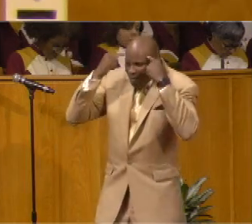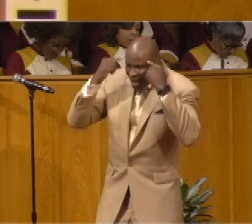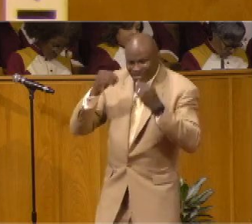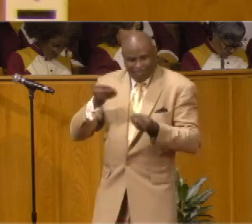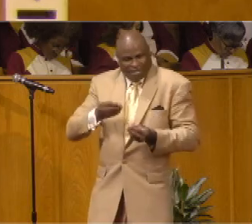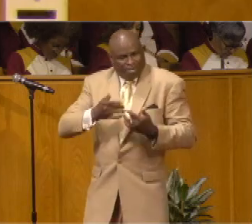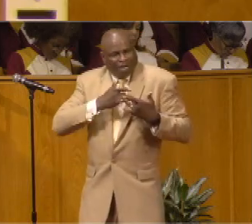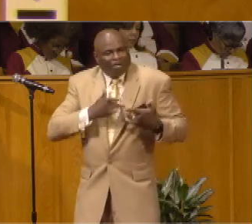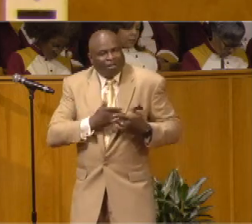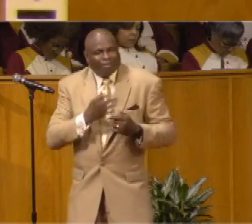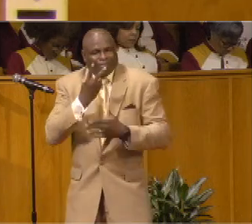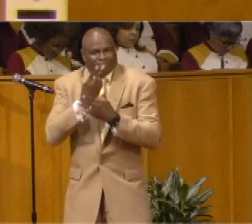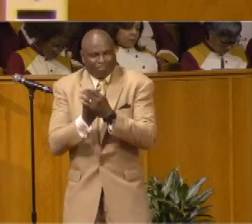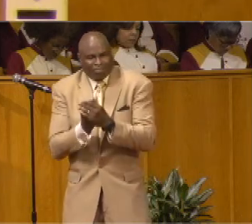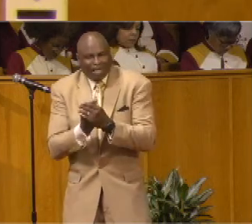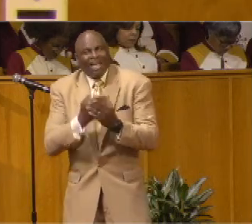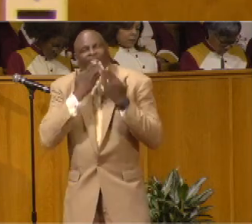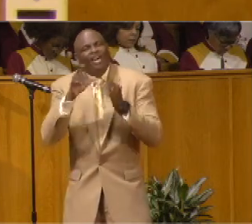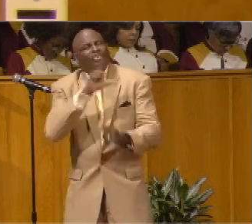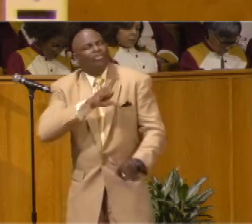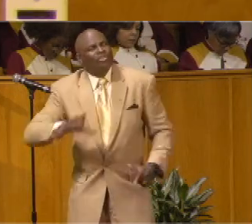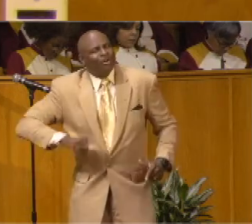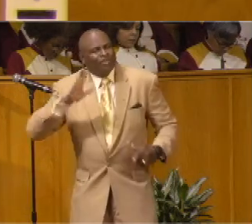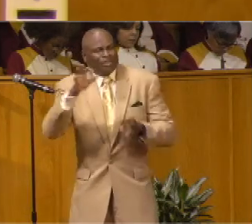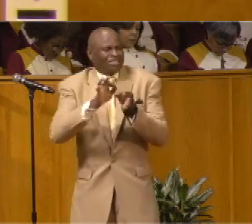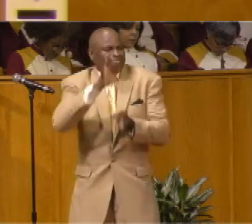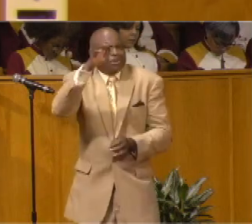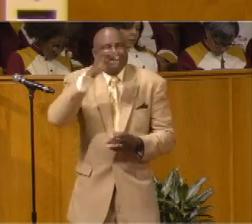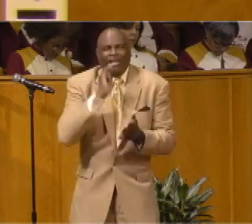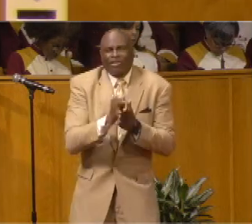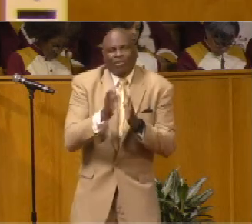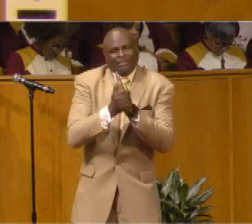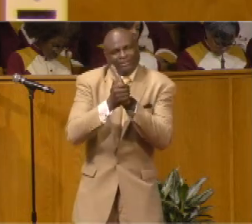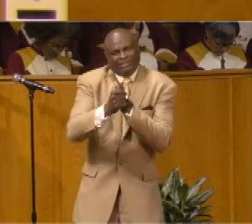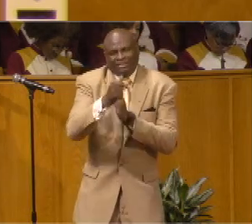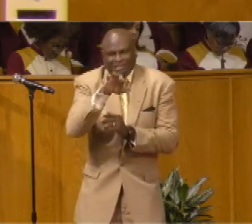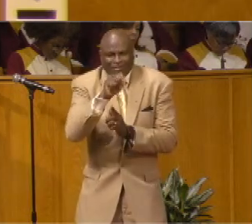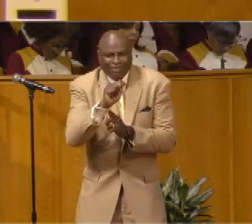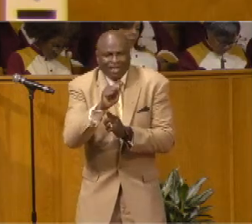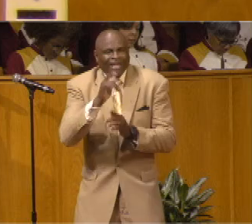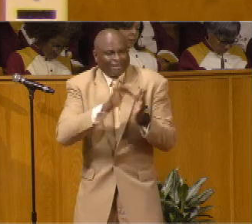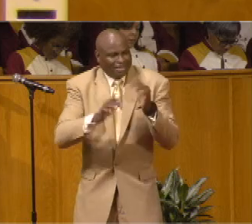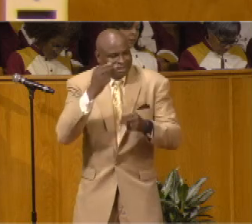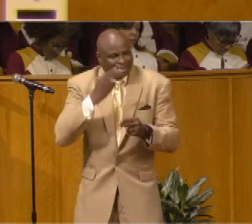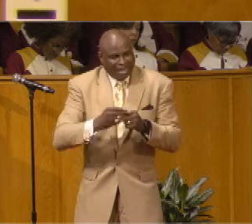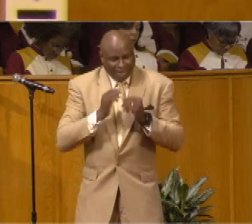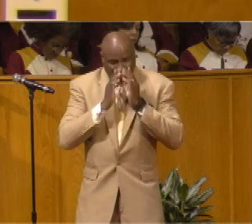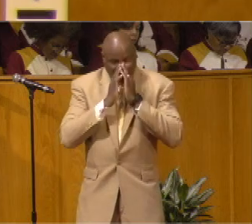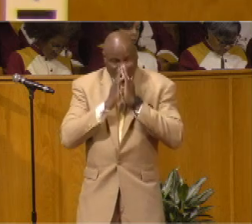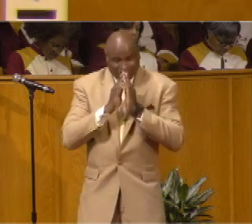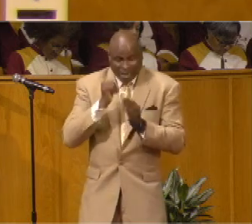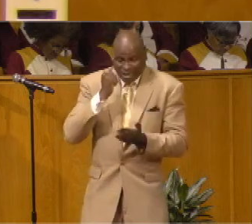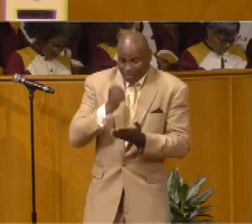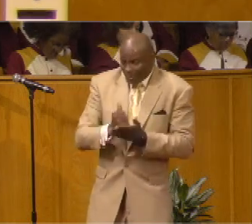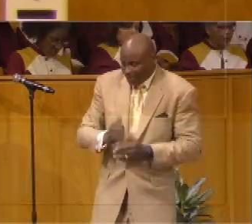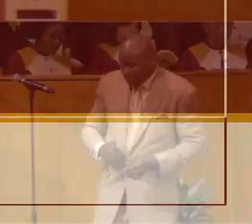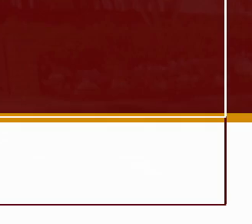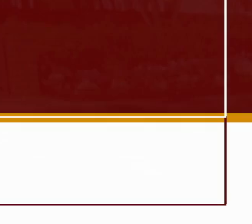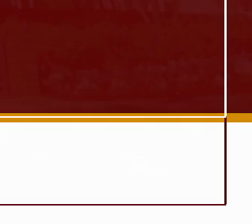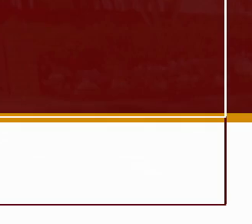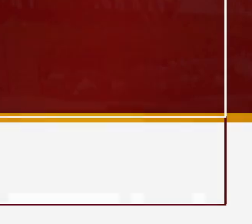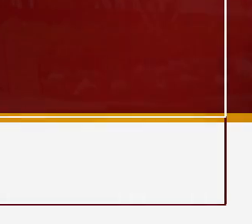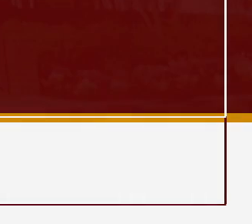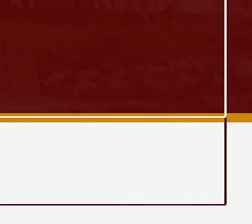heart. Thank you, O Lord, for your spirit and her giftedness. In Jesus' name, amen.